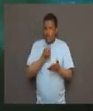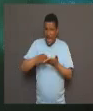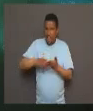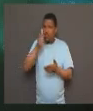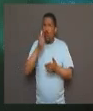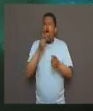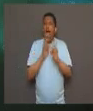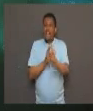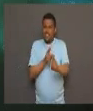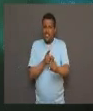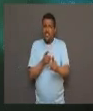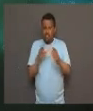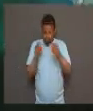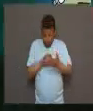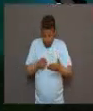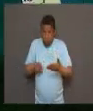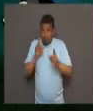your answers down.